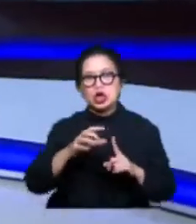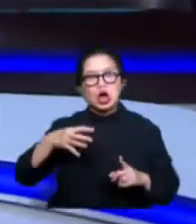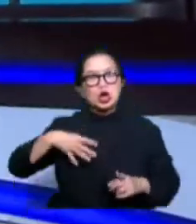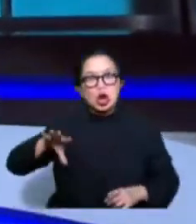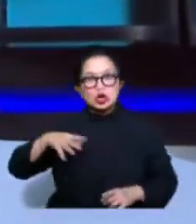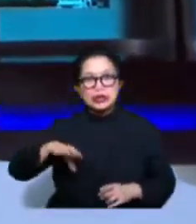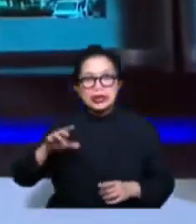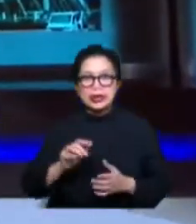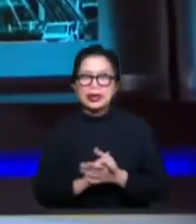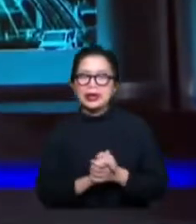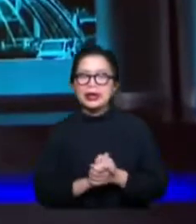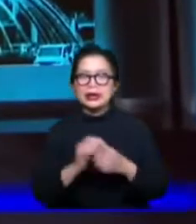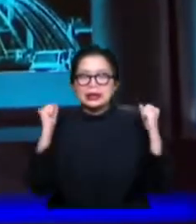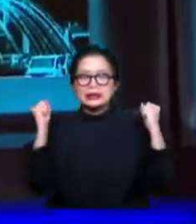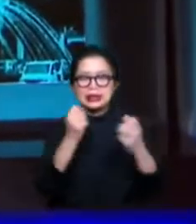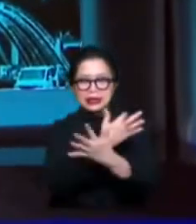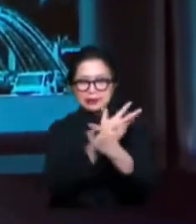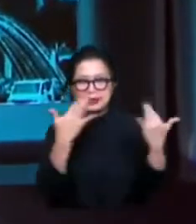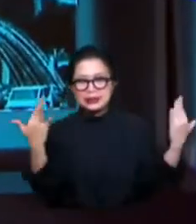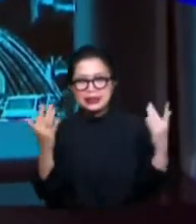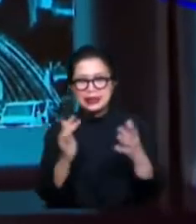Pandu.